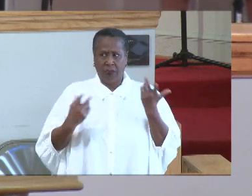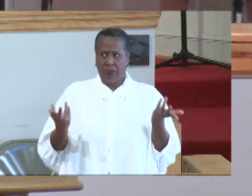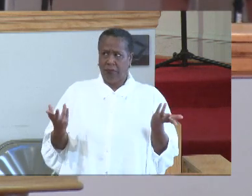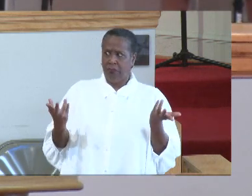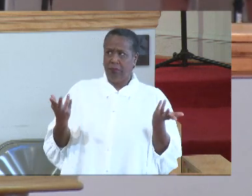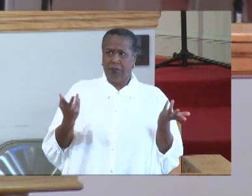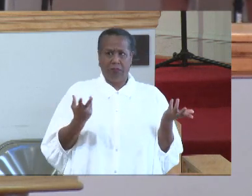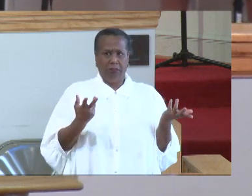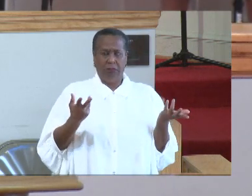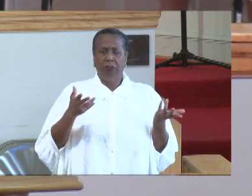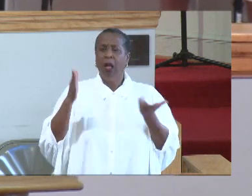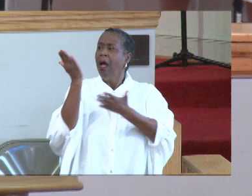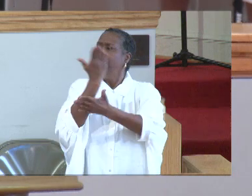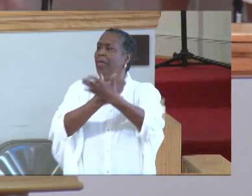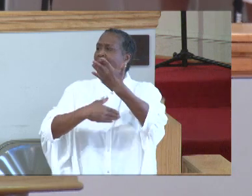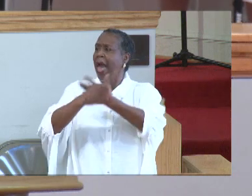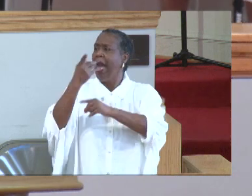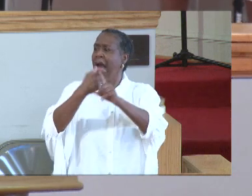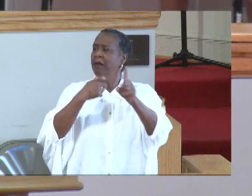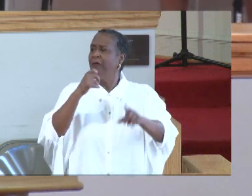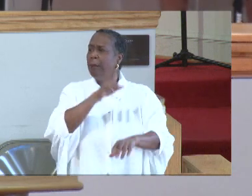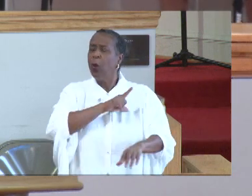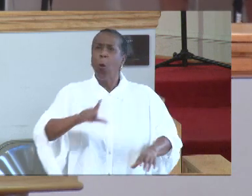You see the hand of the Lord